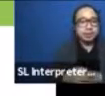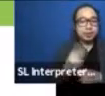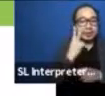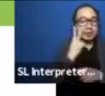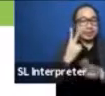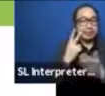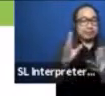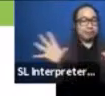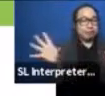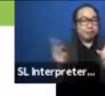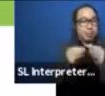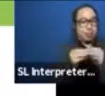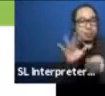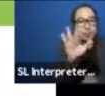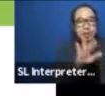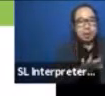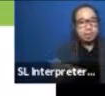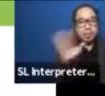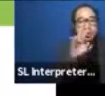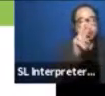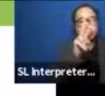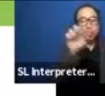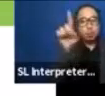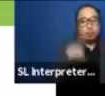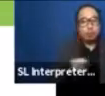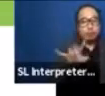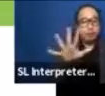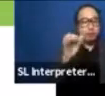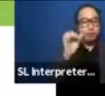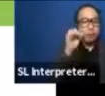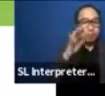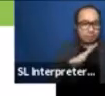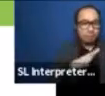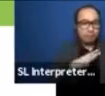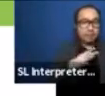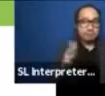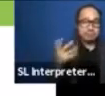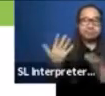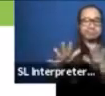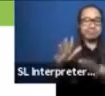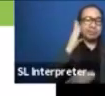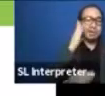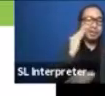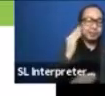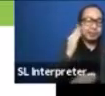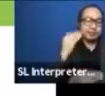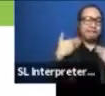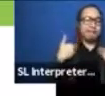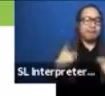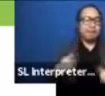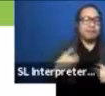it's close to around 2/5 of women who say they have experienced physical violence.